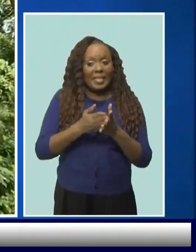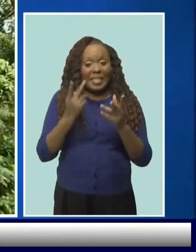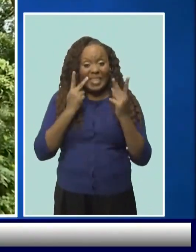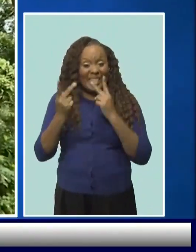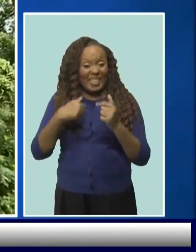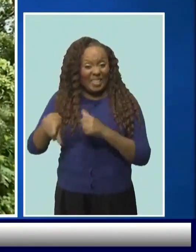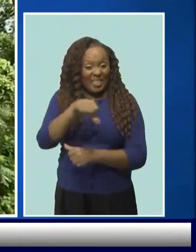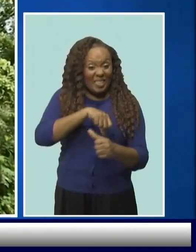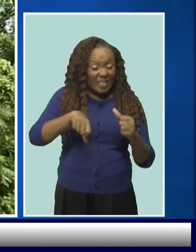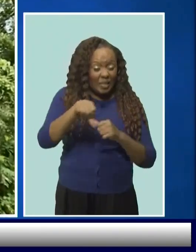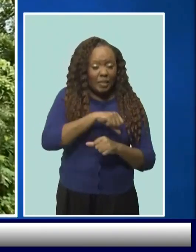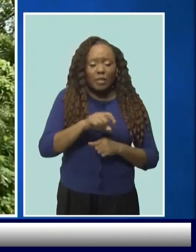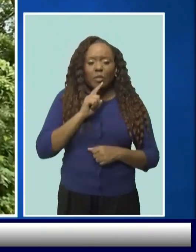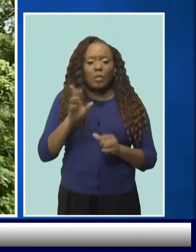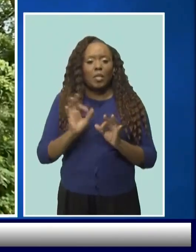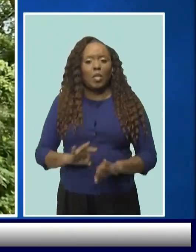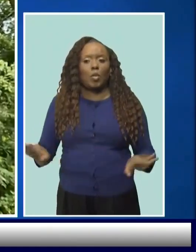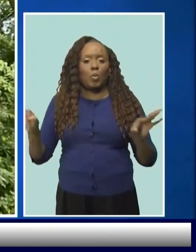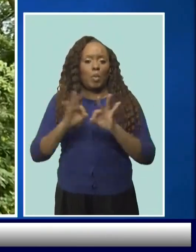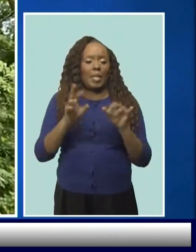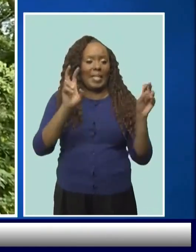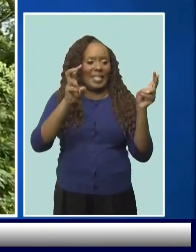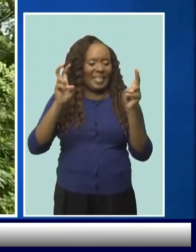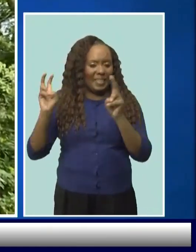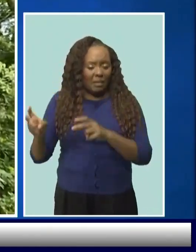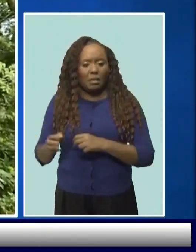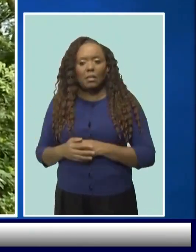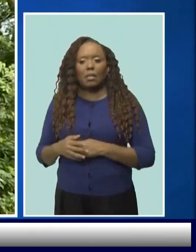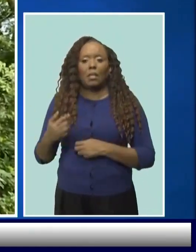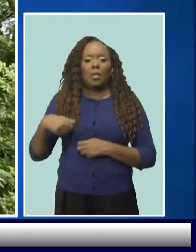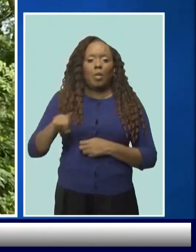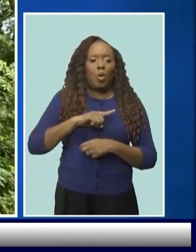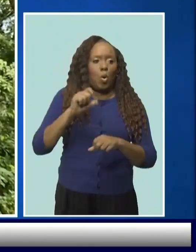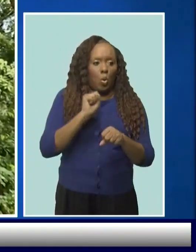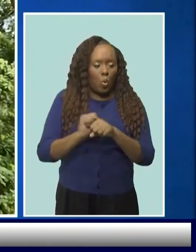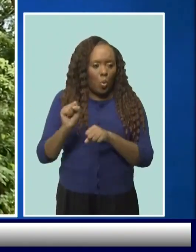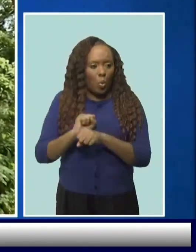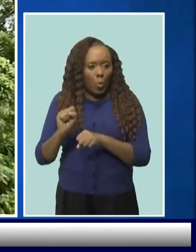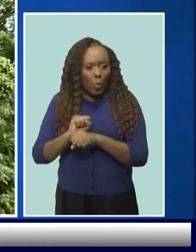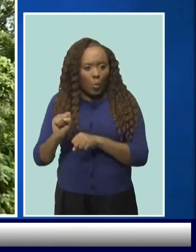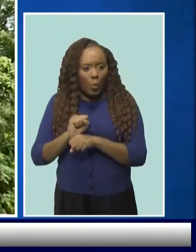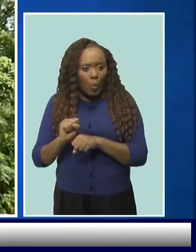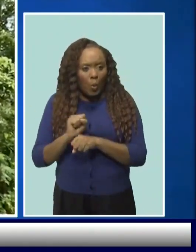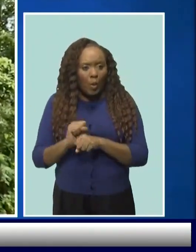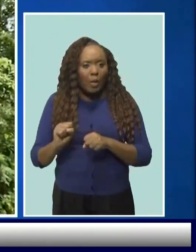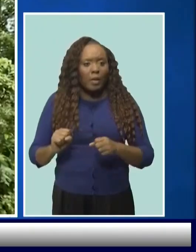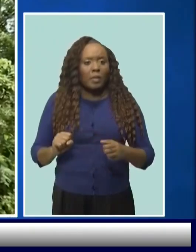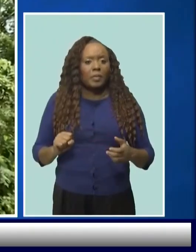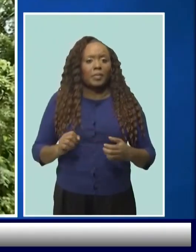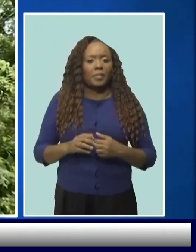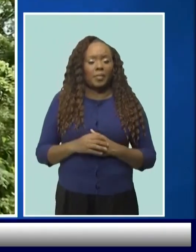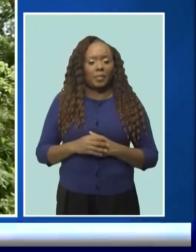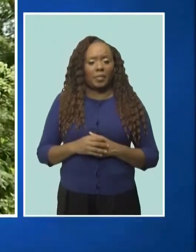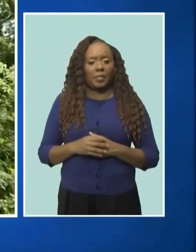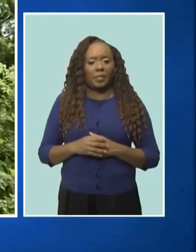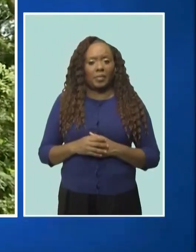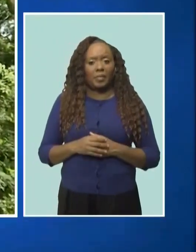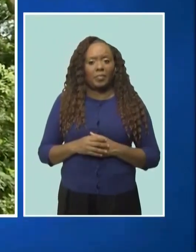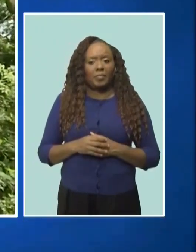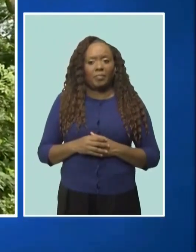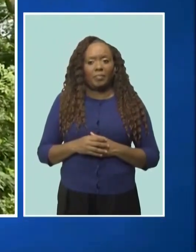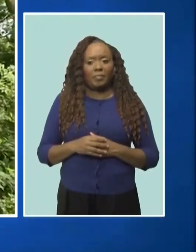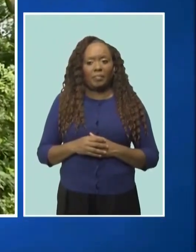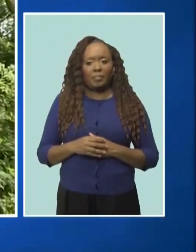some critical issues on the agenda. We're devoting quite a lot of time to looking at our